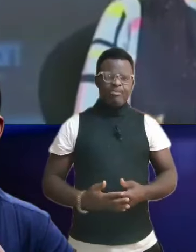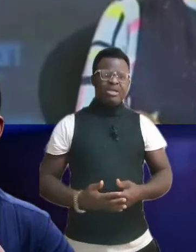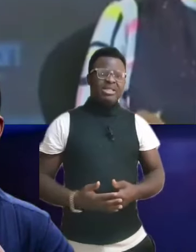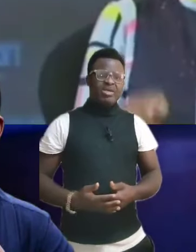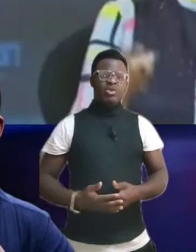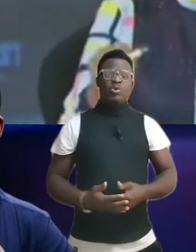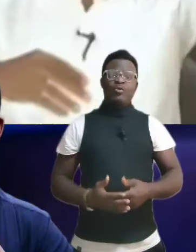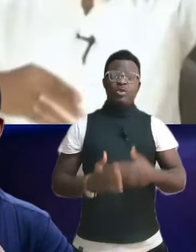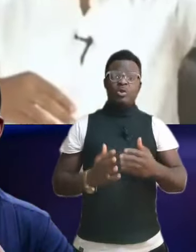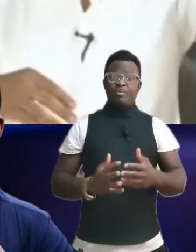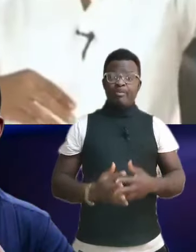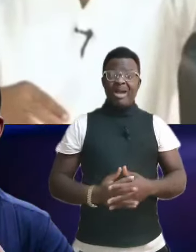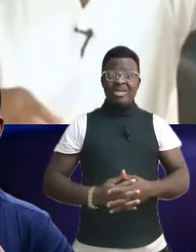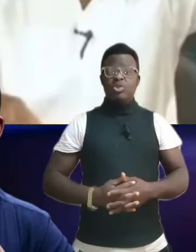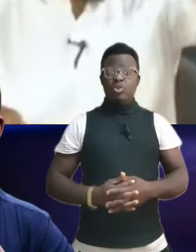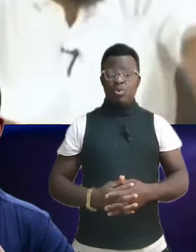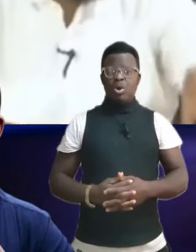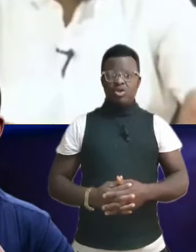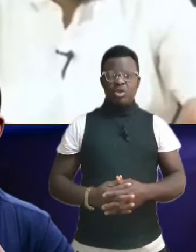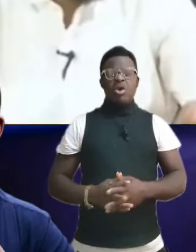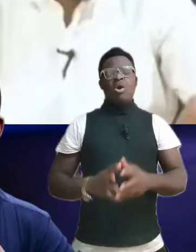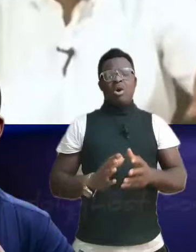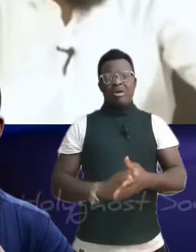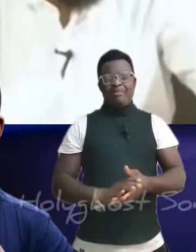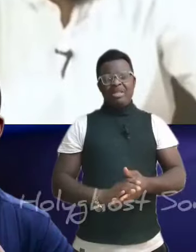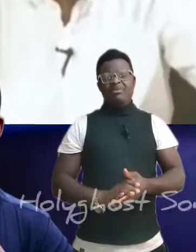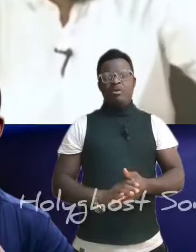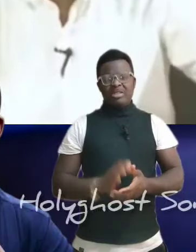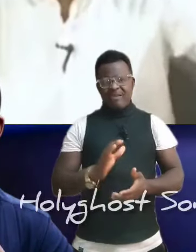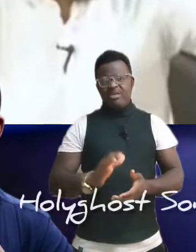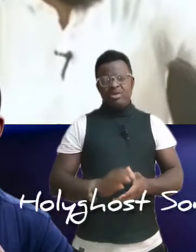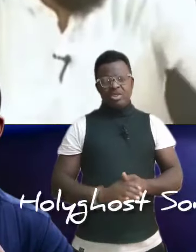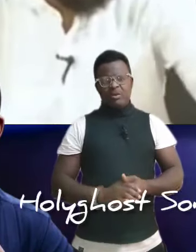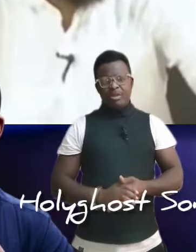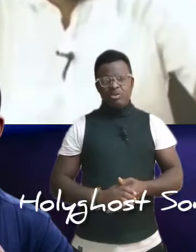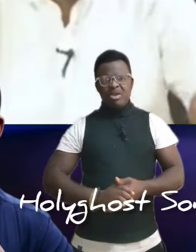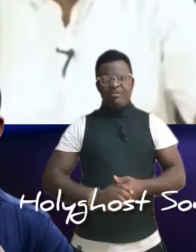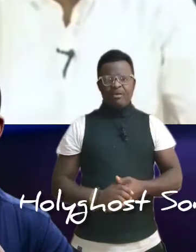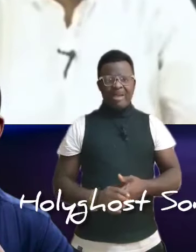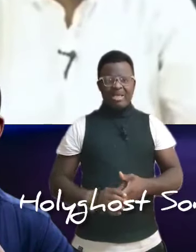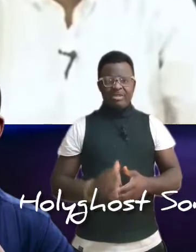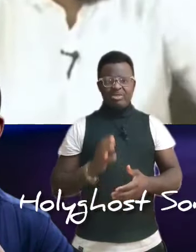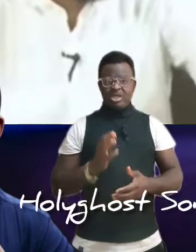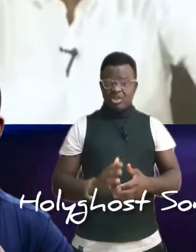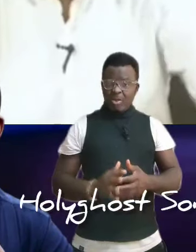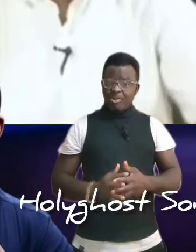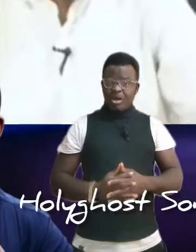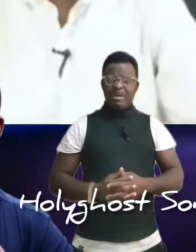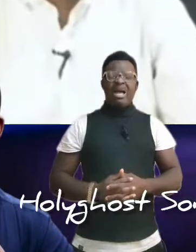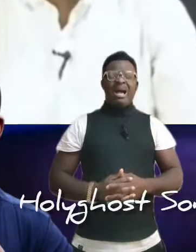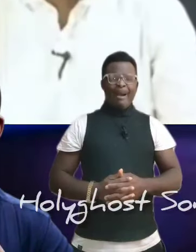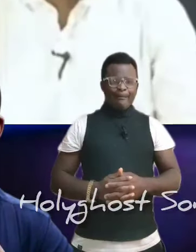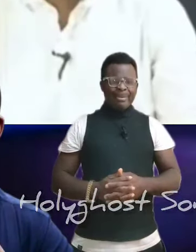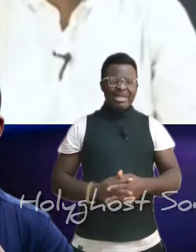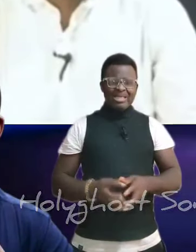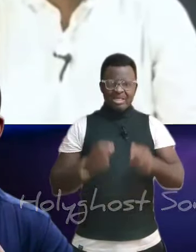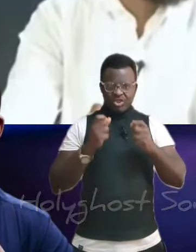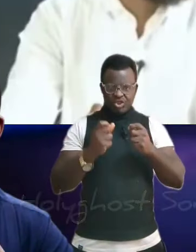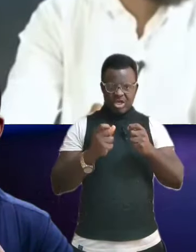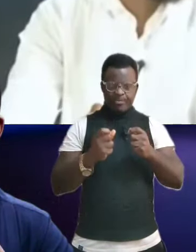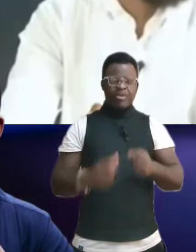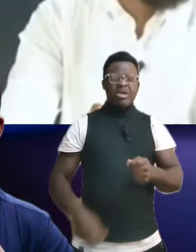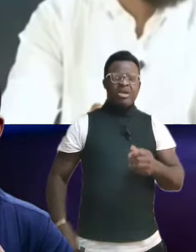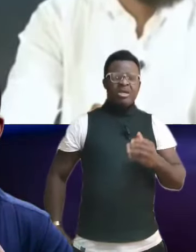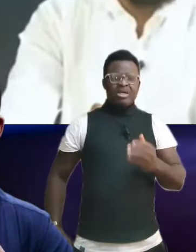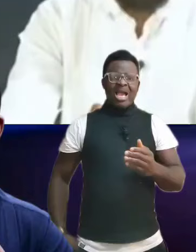child listen, to go that to that was the what people said when the military were killing people. The protests were still happening in this country